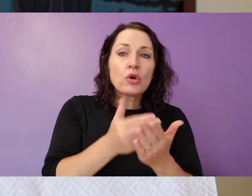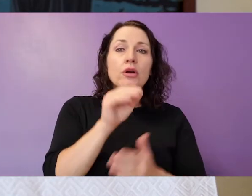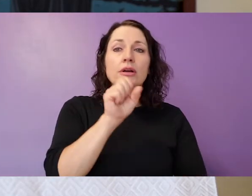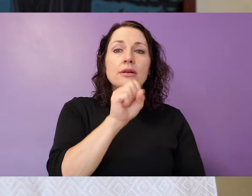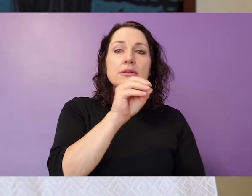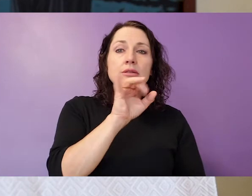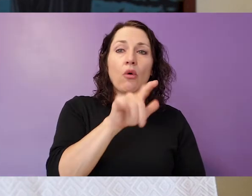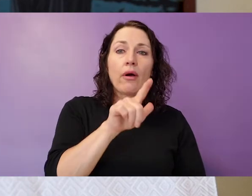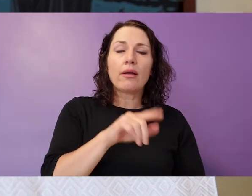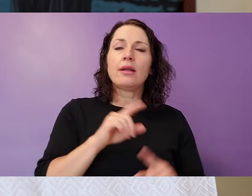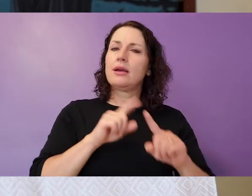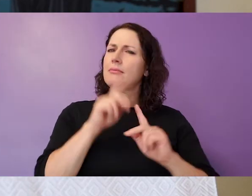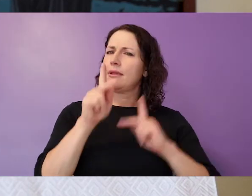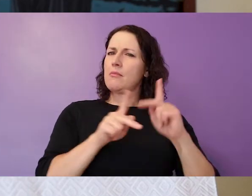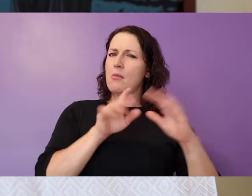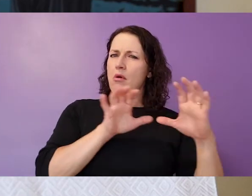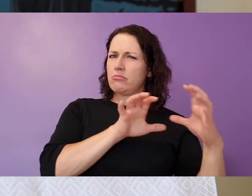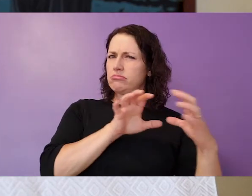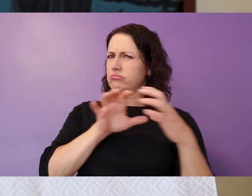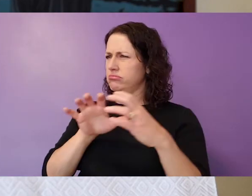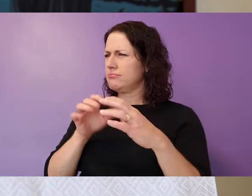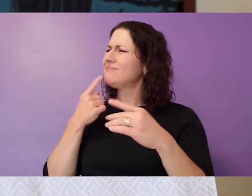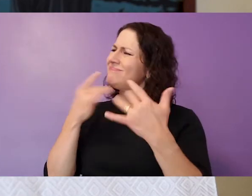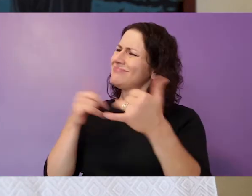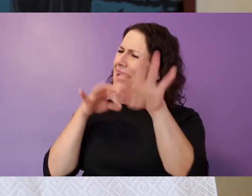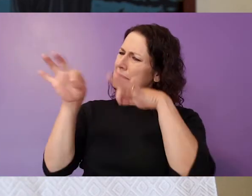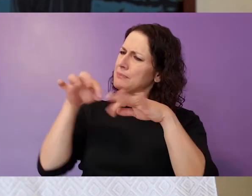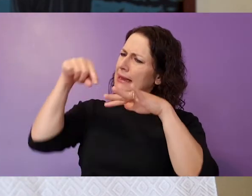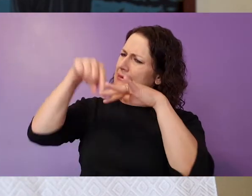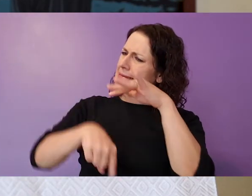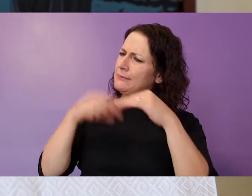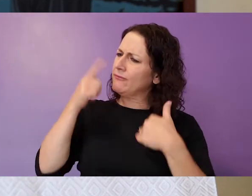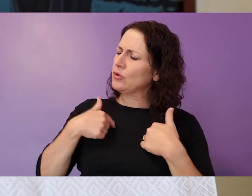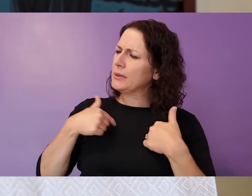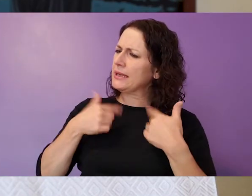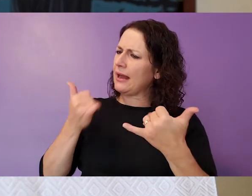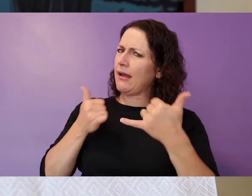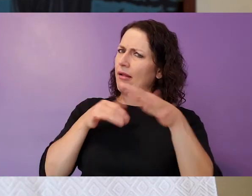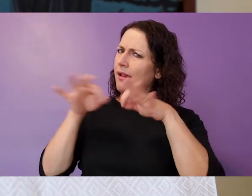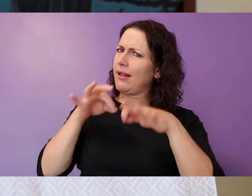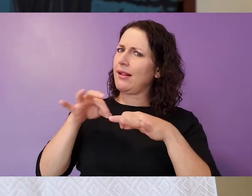come to Jesus for an explanation of the homily.